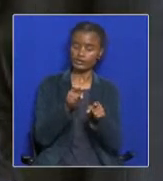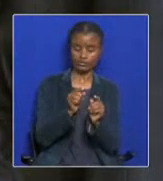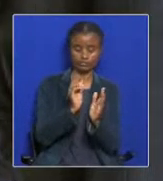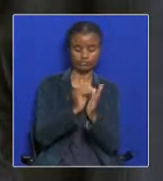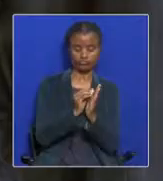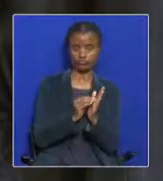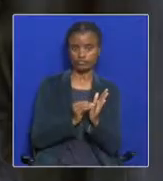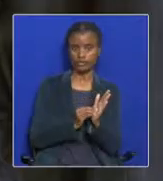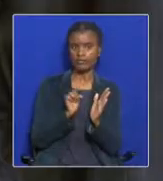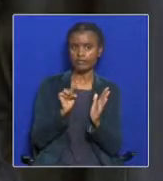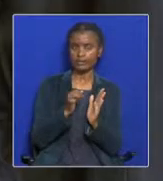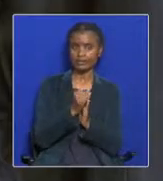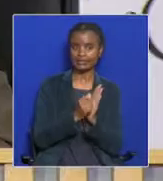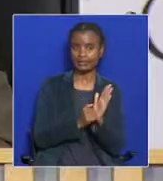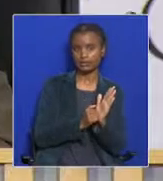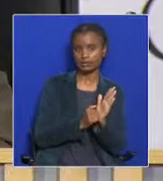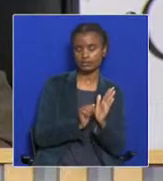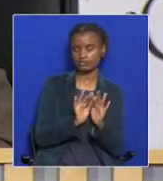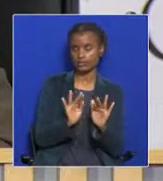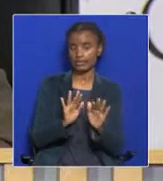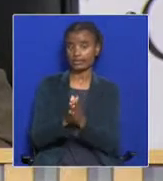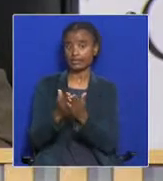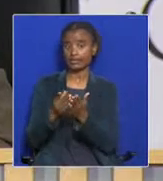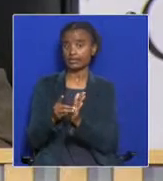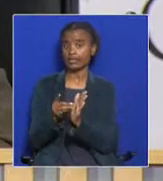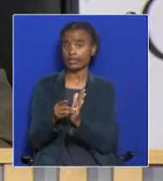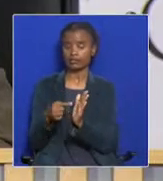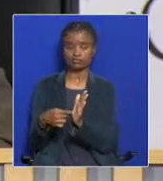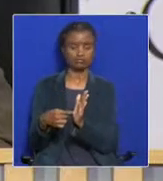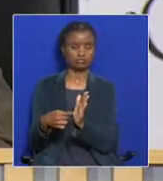in a diary. Yes.